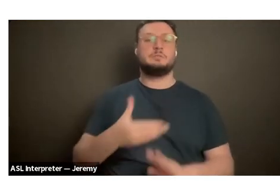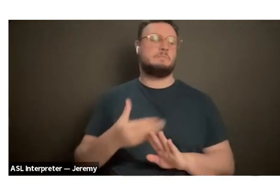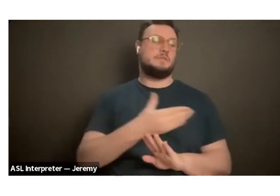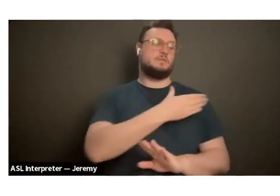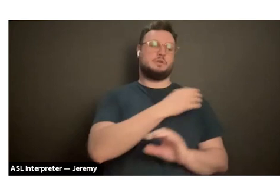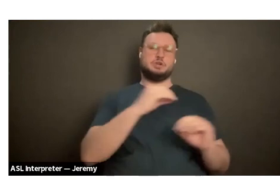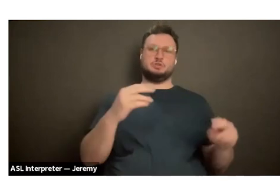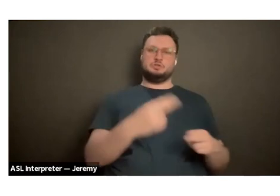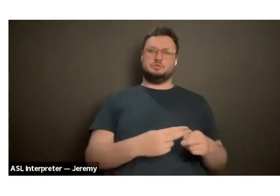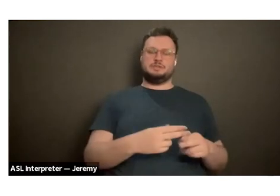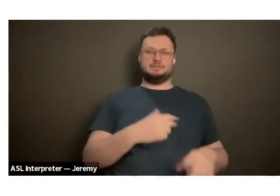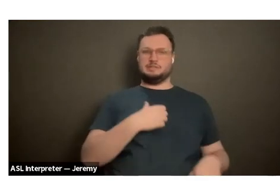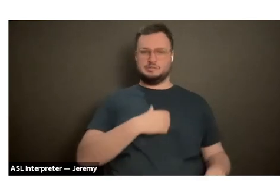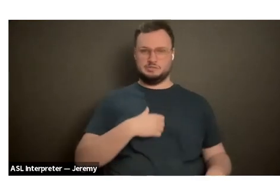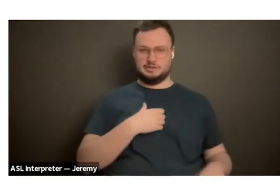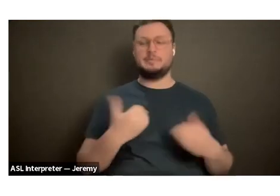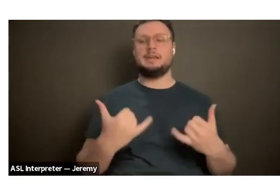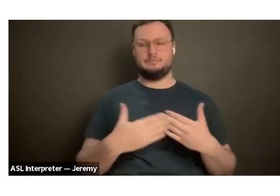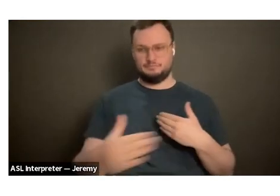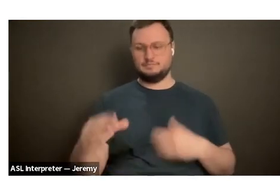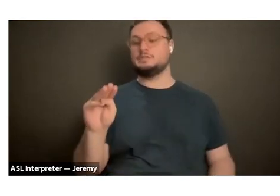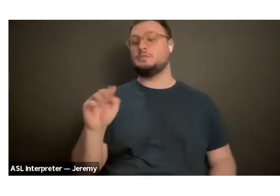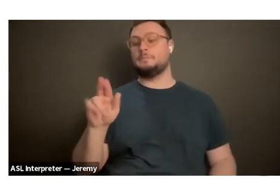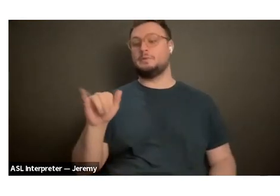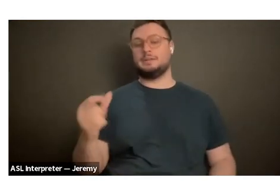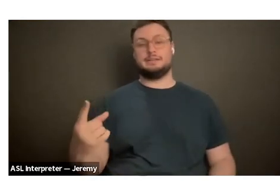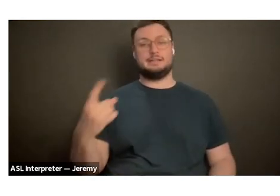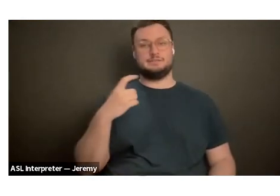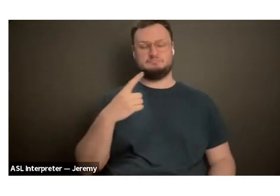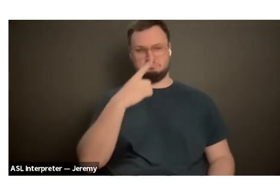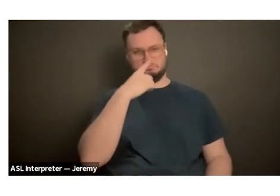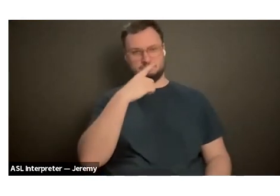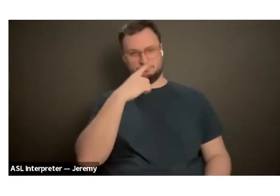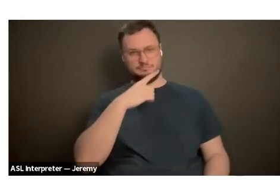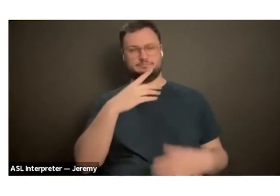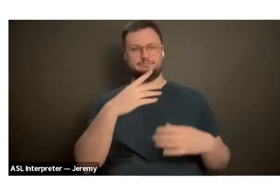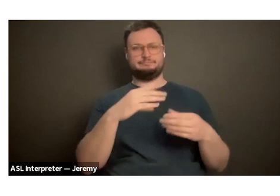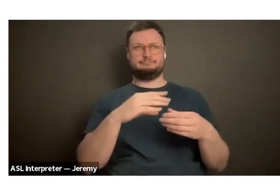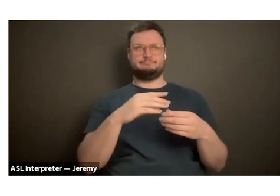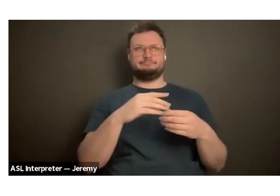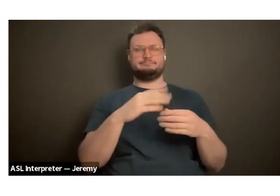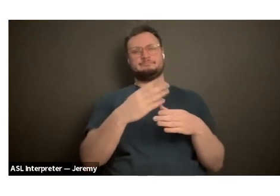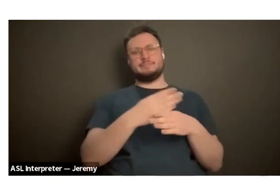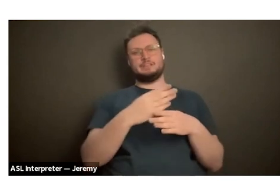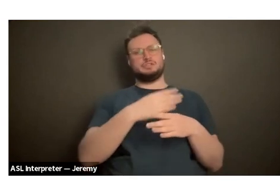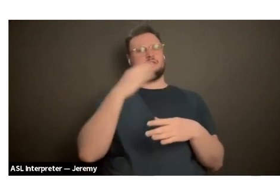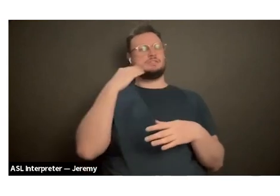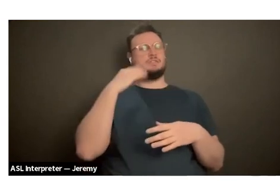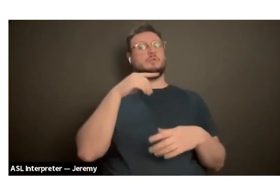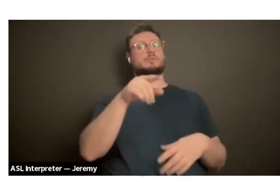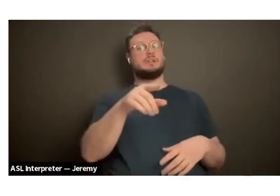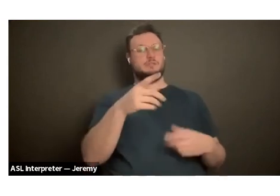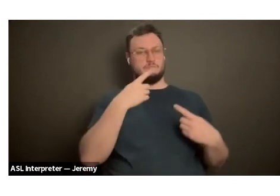so I'm so sorry about that. But question here, could you share an experience where you have felt access intimacy with a